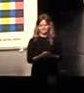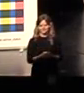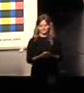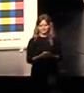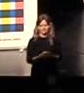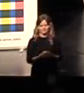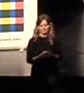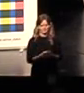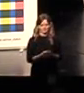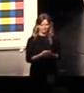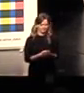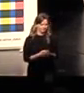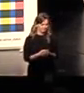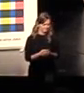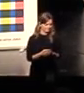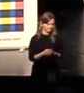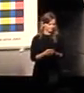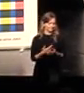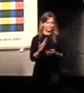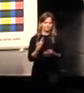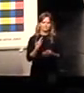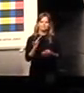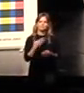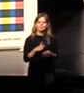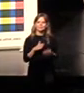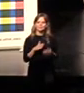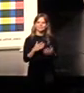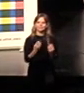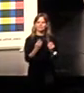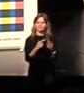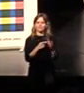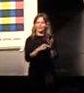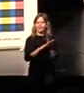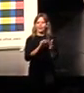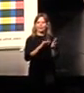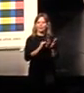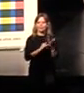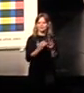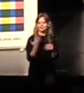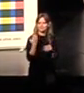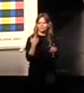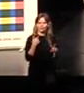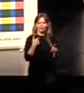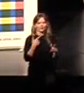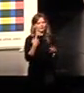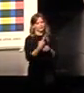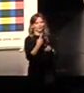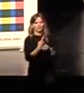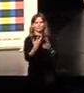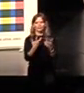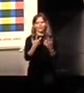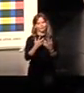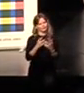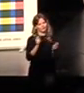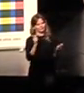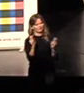too high tea en planner ie in ottens after having great en santing van ries killing de world whisky in europe